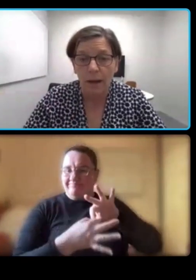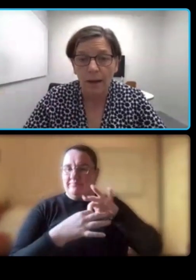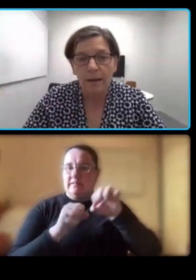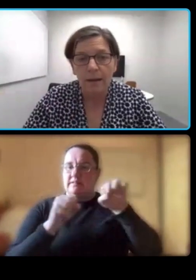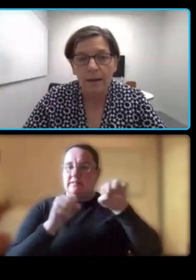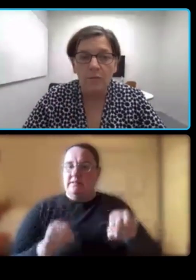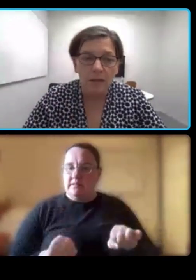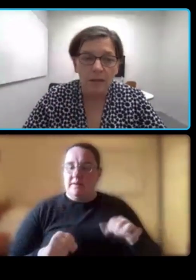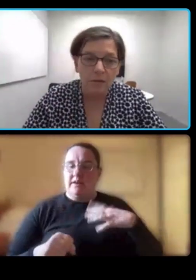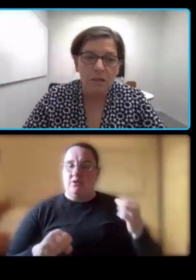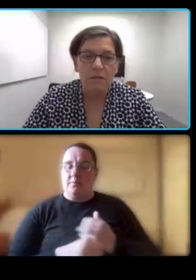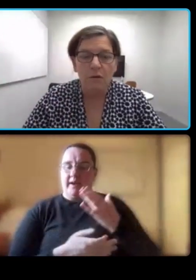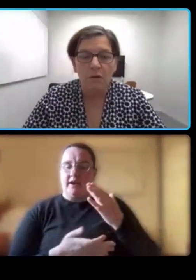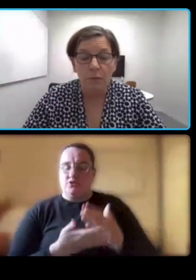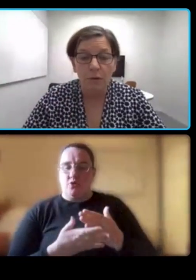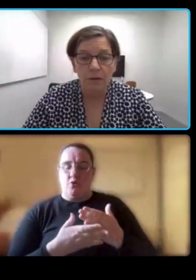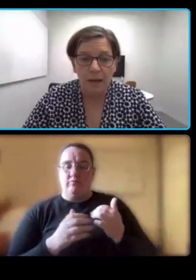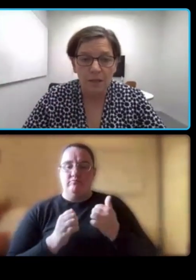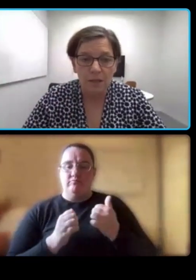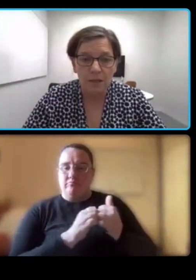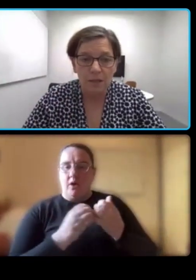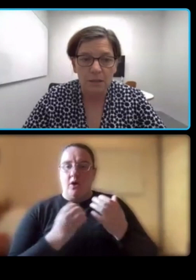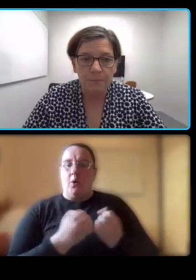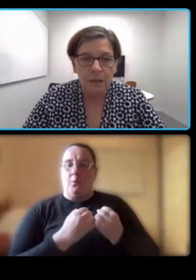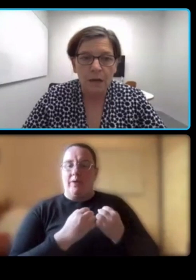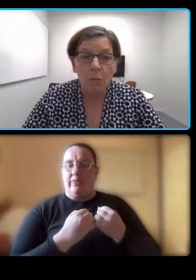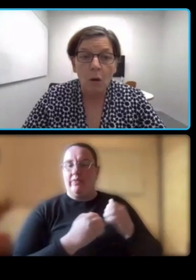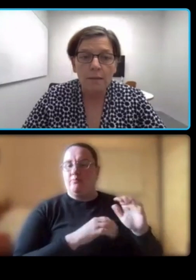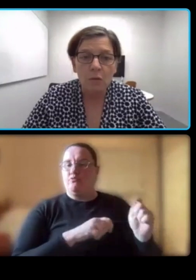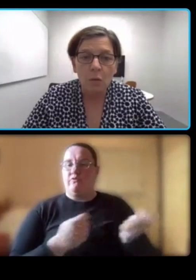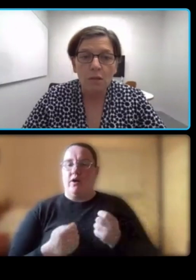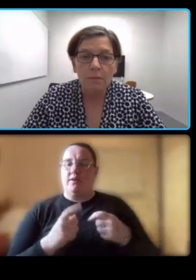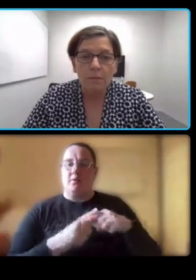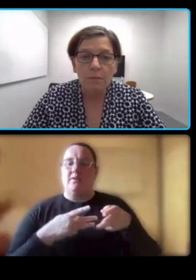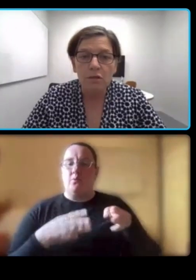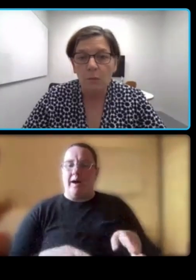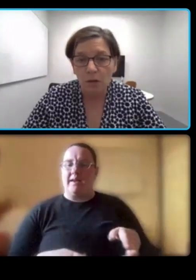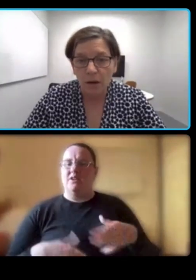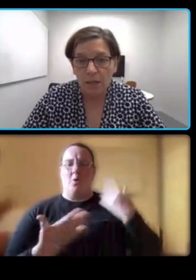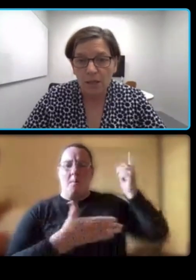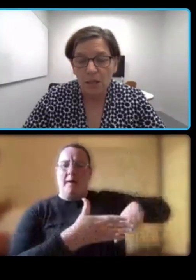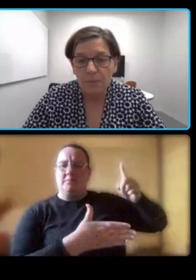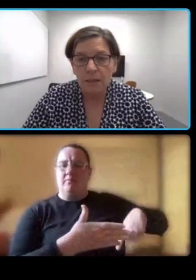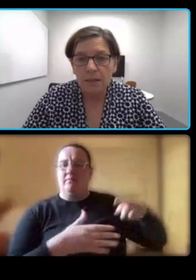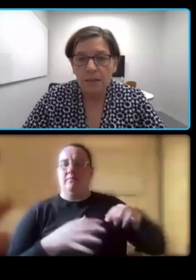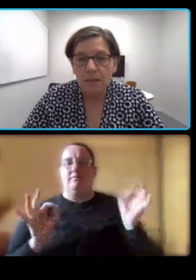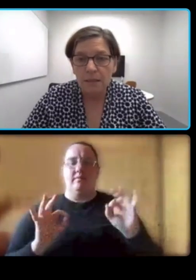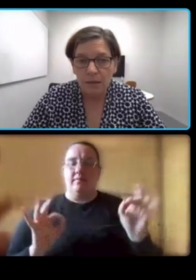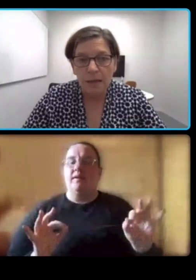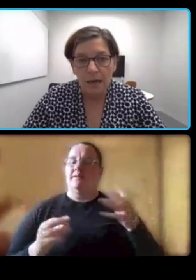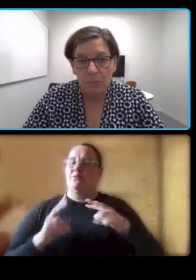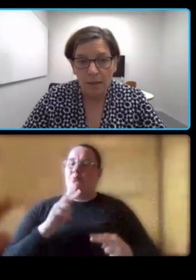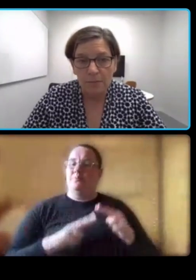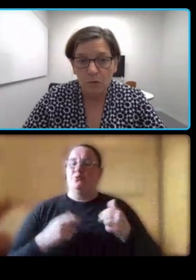and proactive way, rather than through a system of punitive actions. It requires us all to build stronger working relationships,